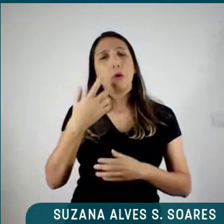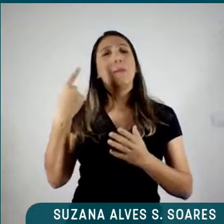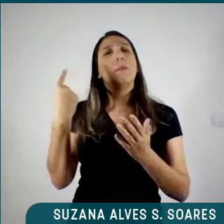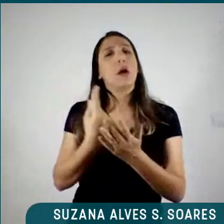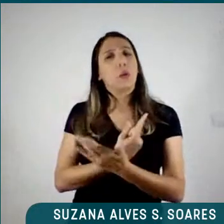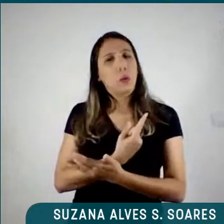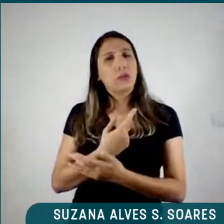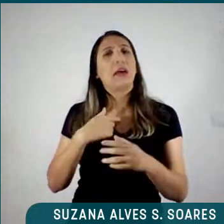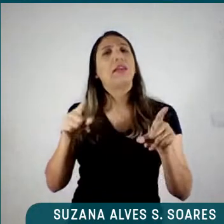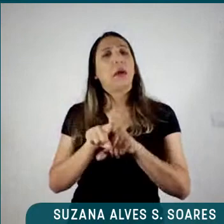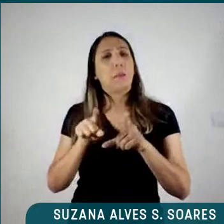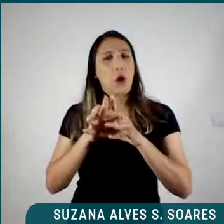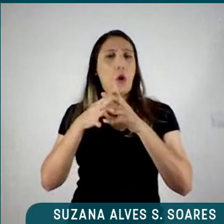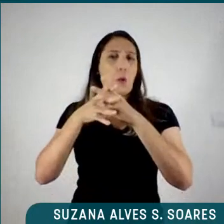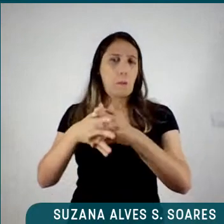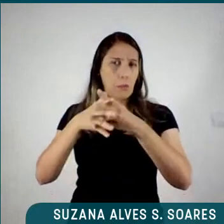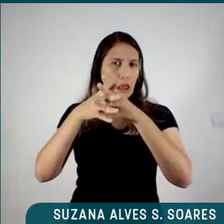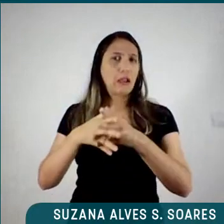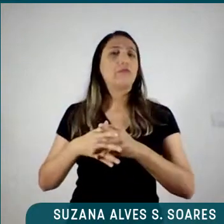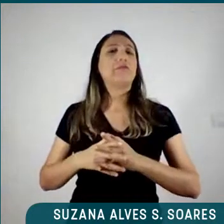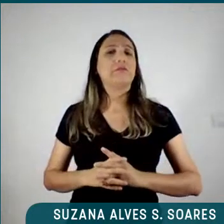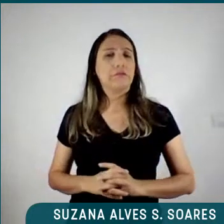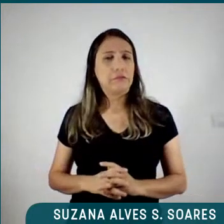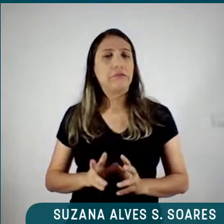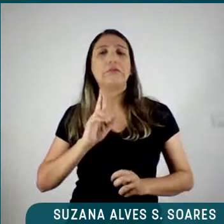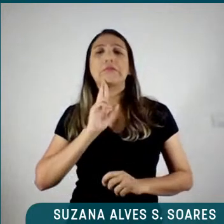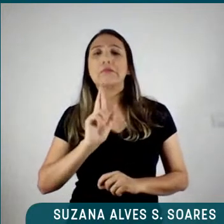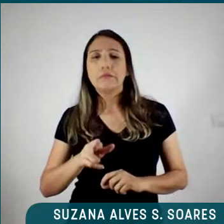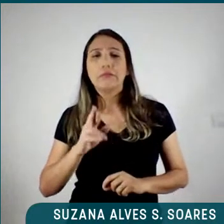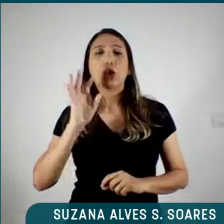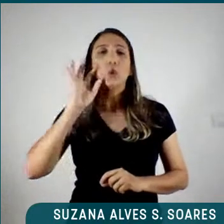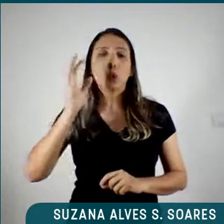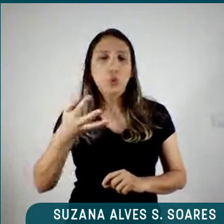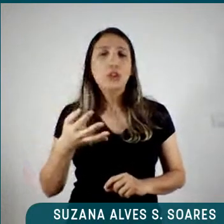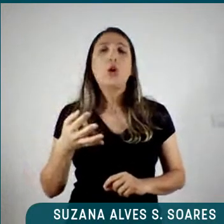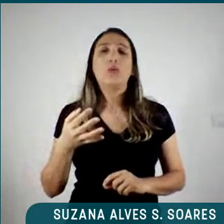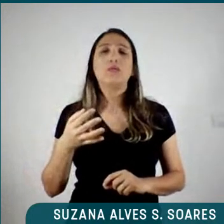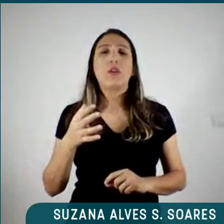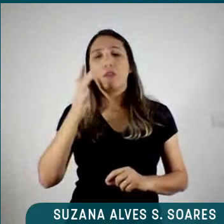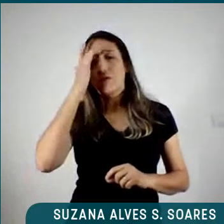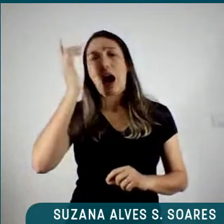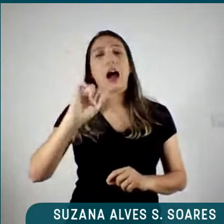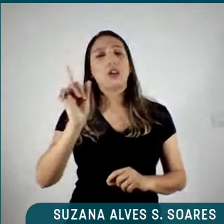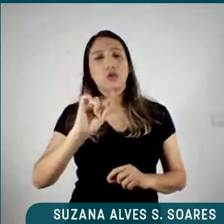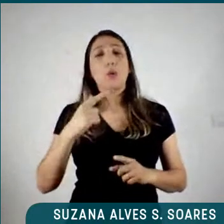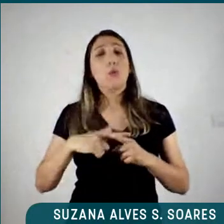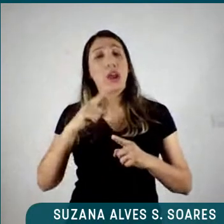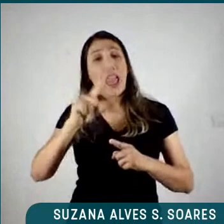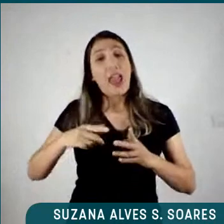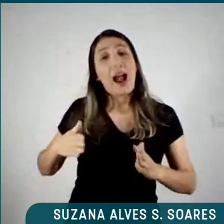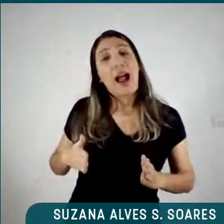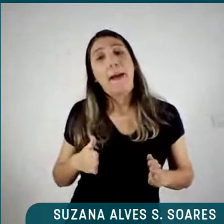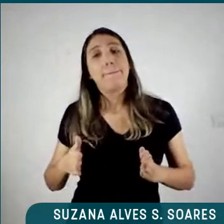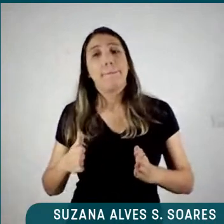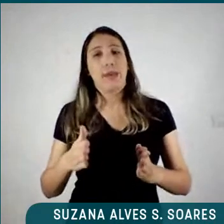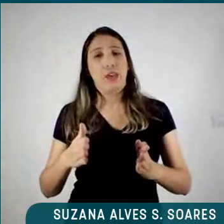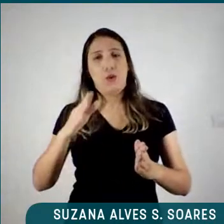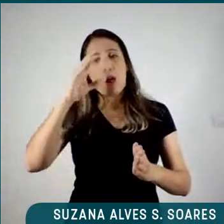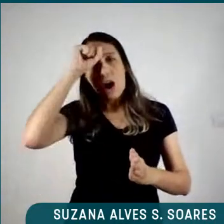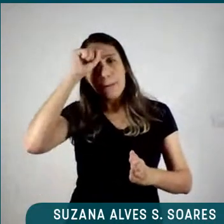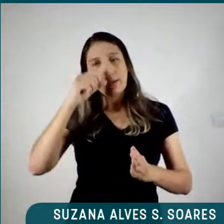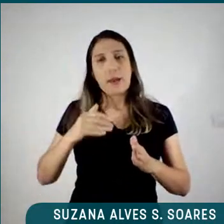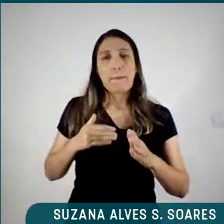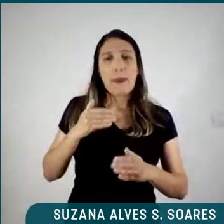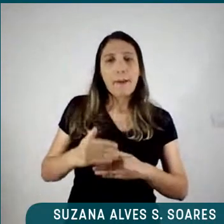more equality of gender? This is a very good question, but it's a complex question. I don't